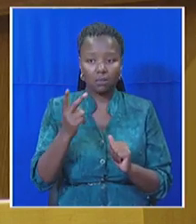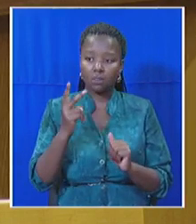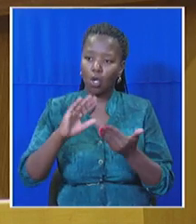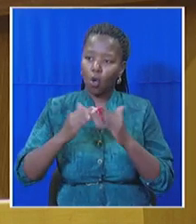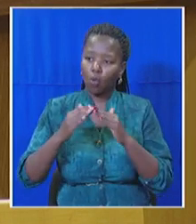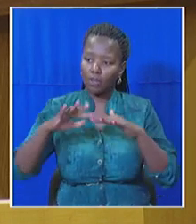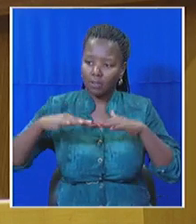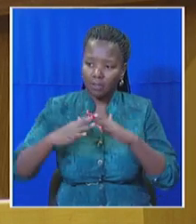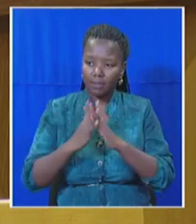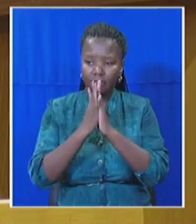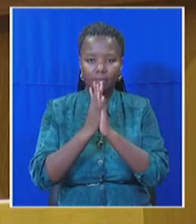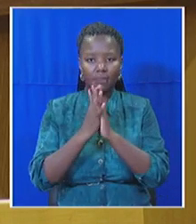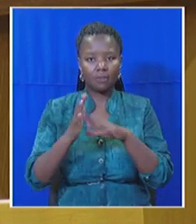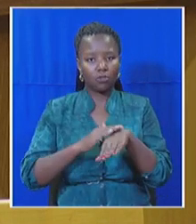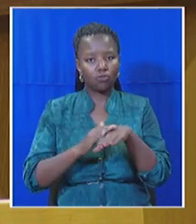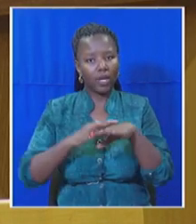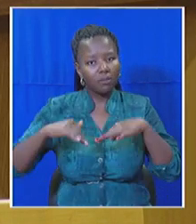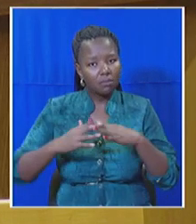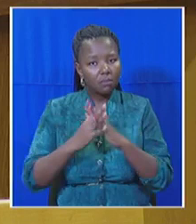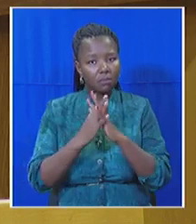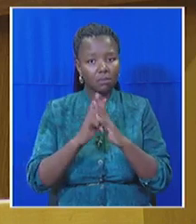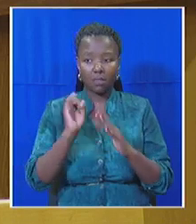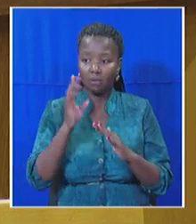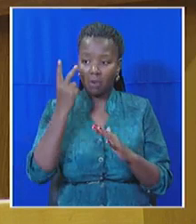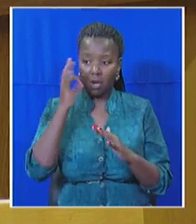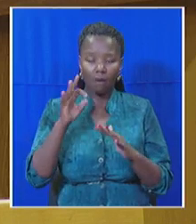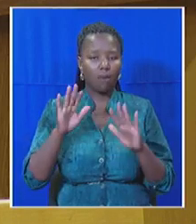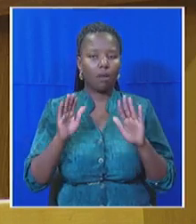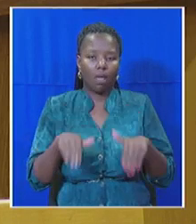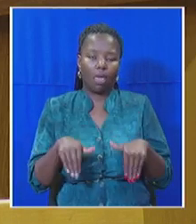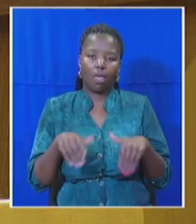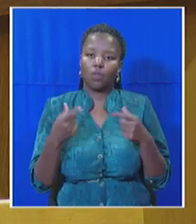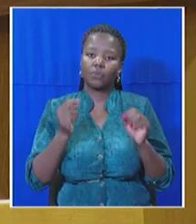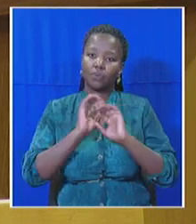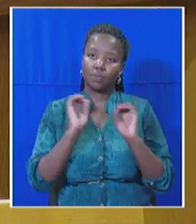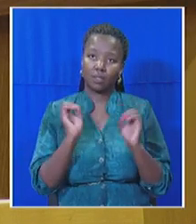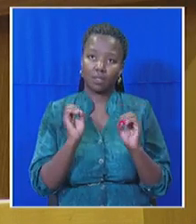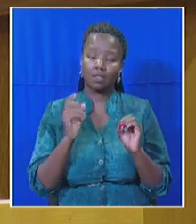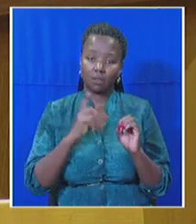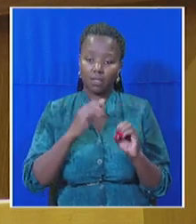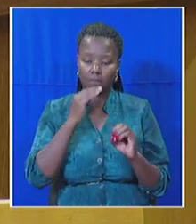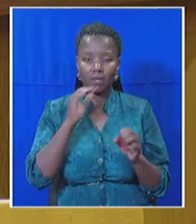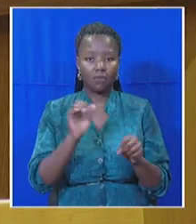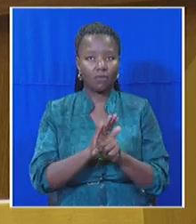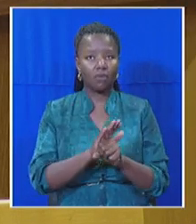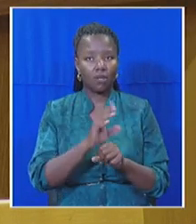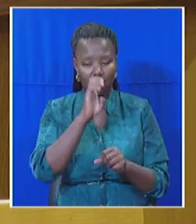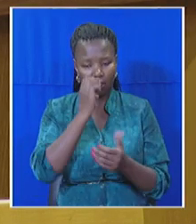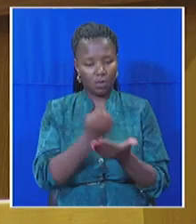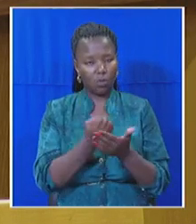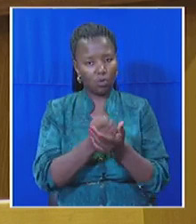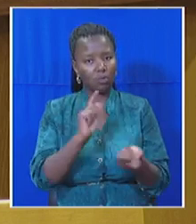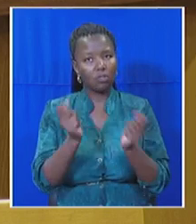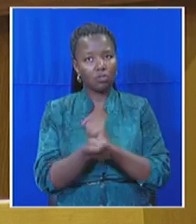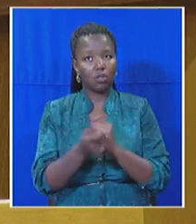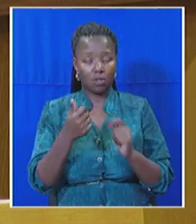cohesion. And this is not taking place if government is very, very lax on this issue of transformation. That's what it means, economic transformation. We can sit